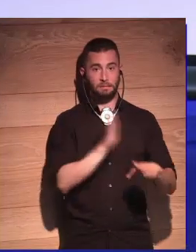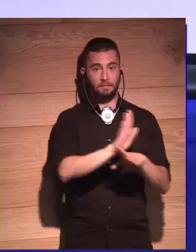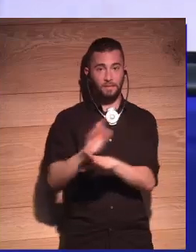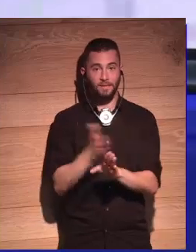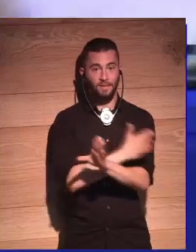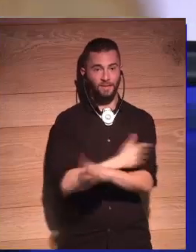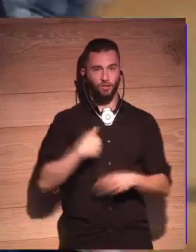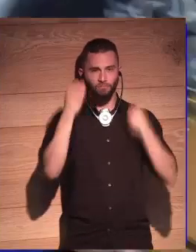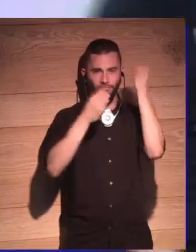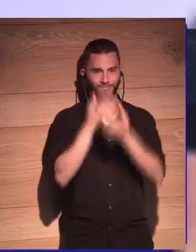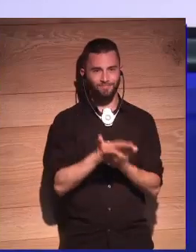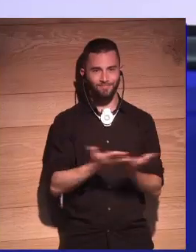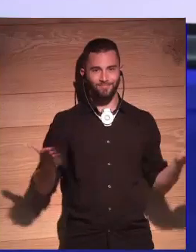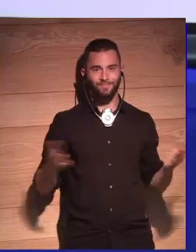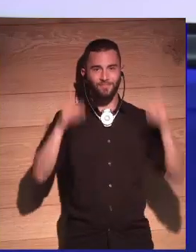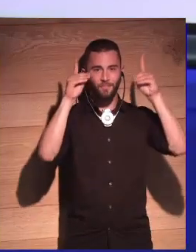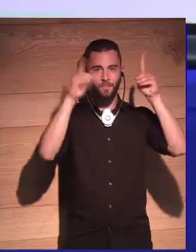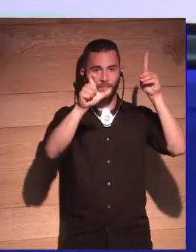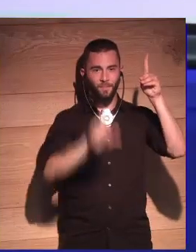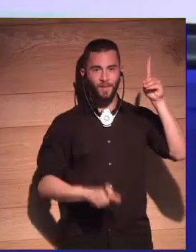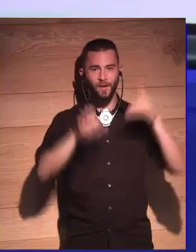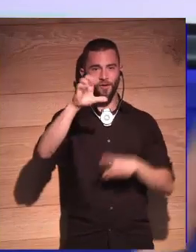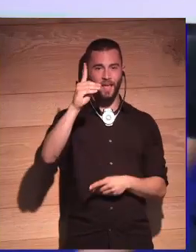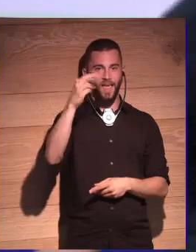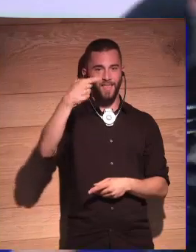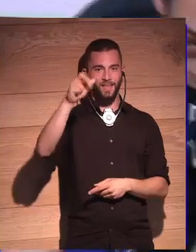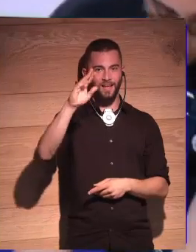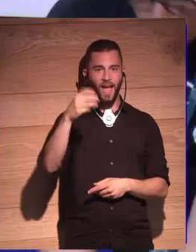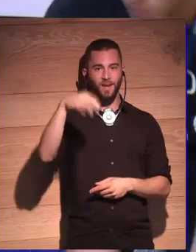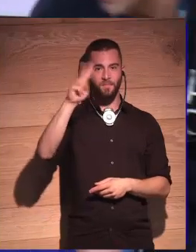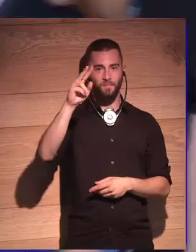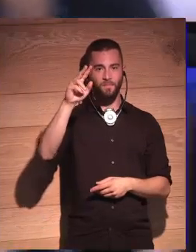of this panel, I would like to make a reflection.